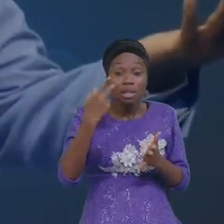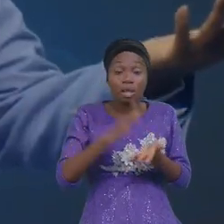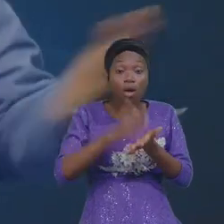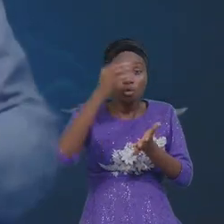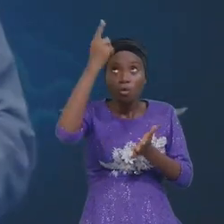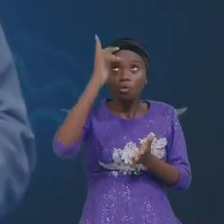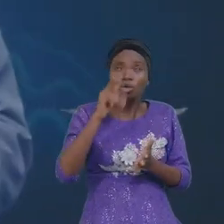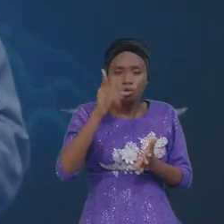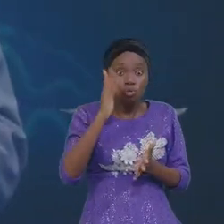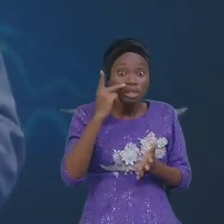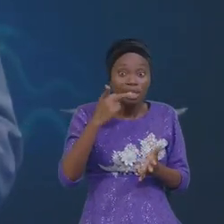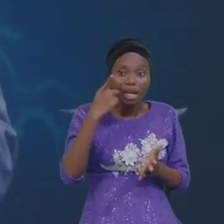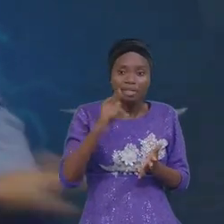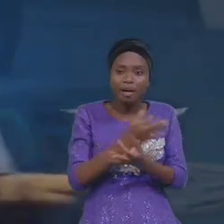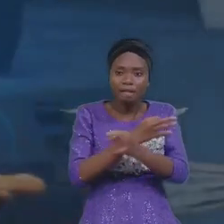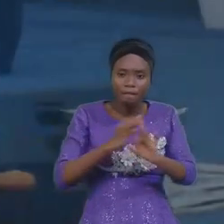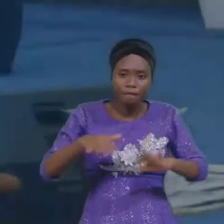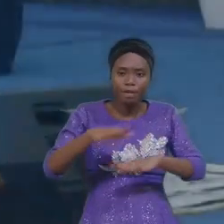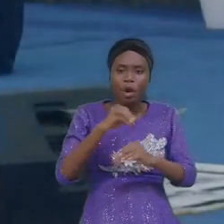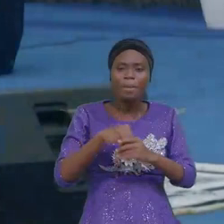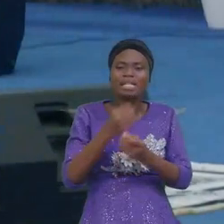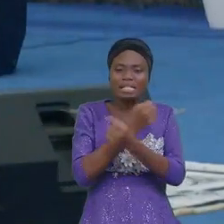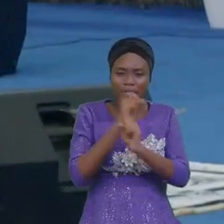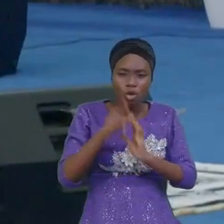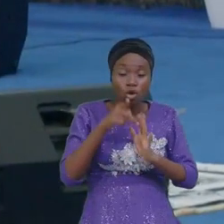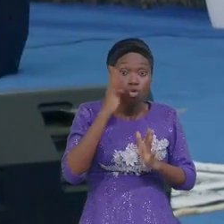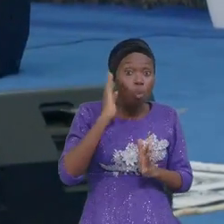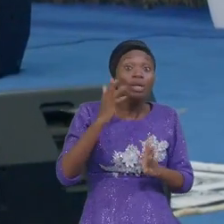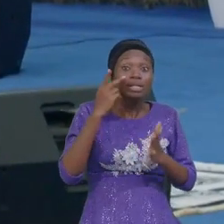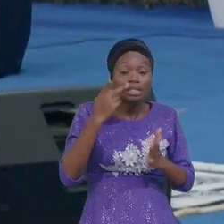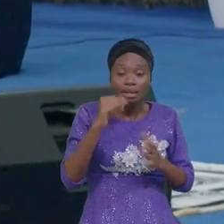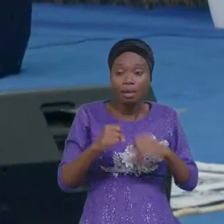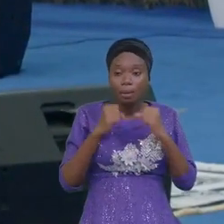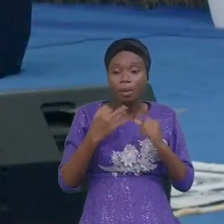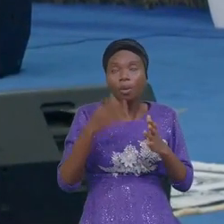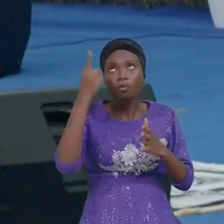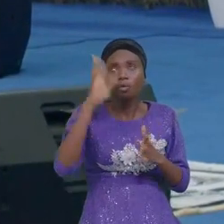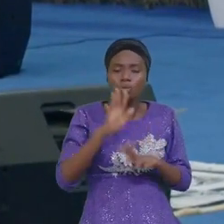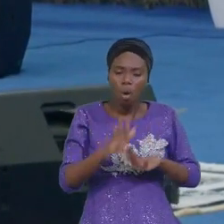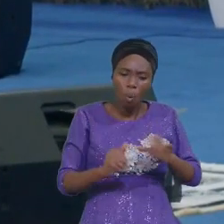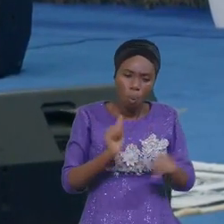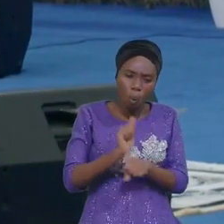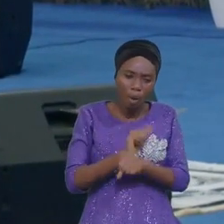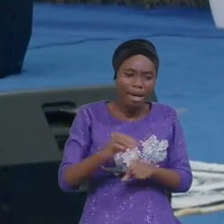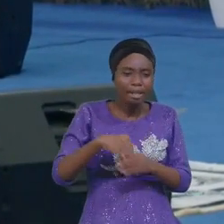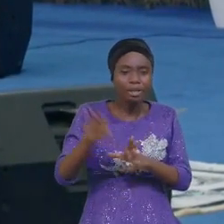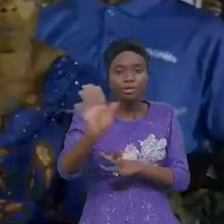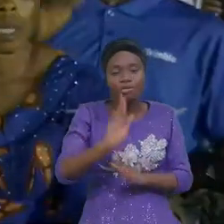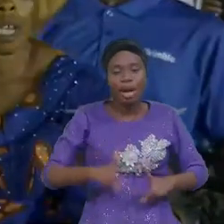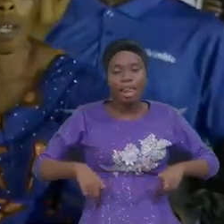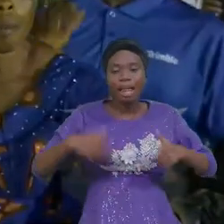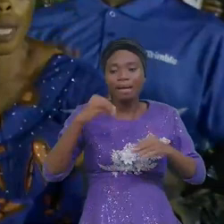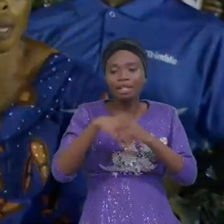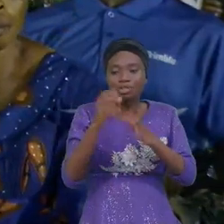see the freedom in salvation. You will see the power of the Lord walking in your life in Jesus'